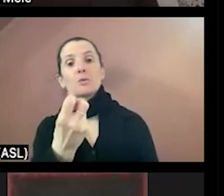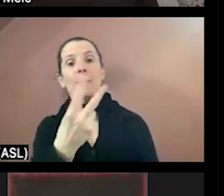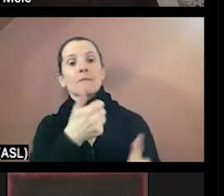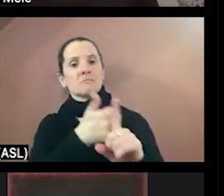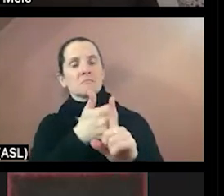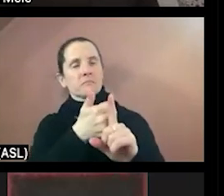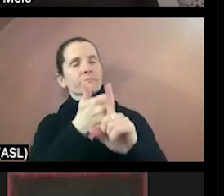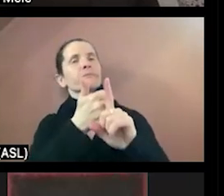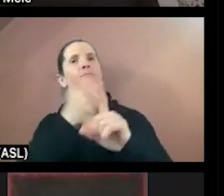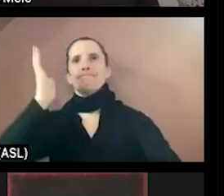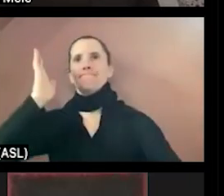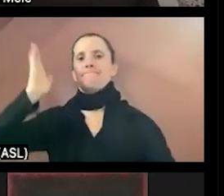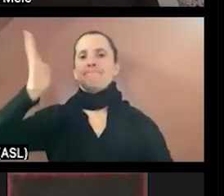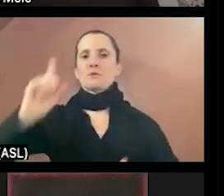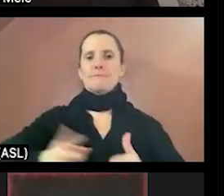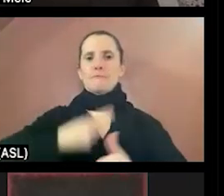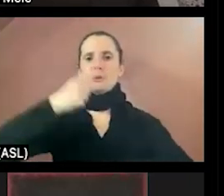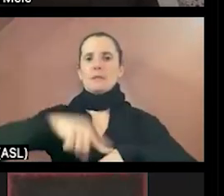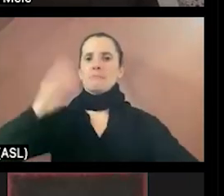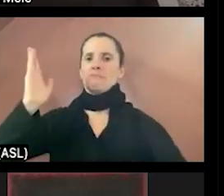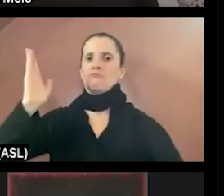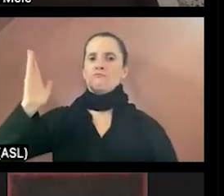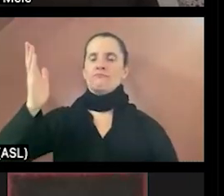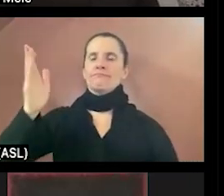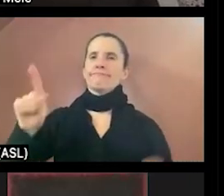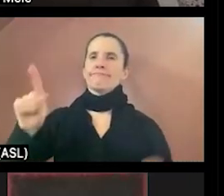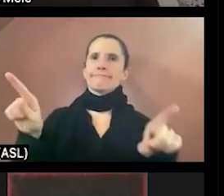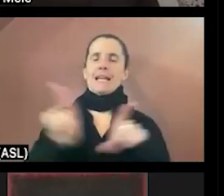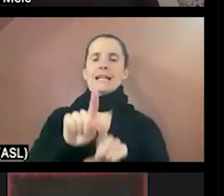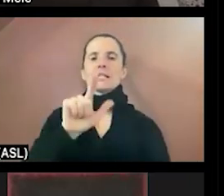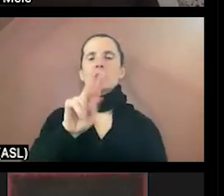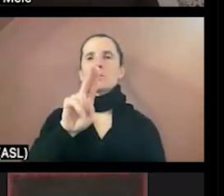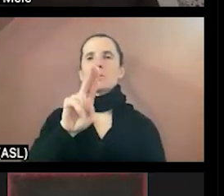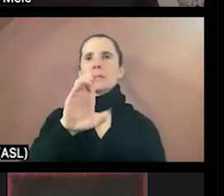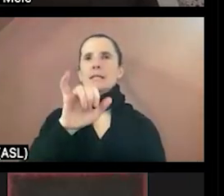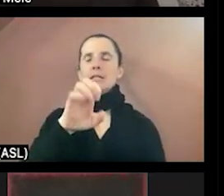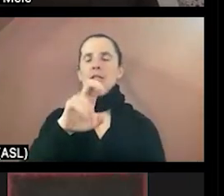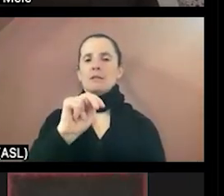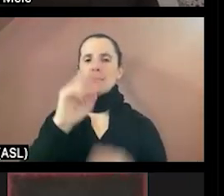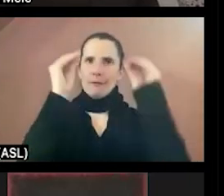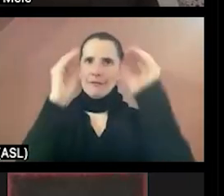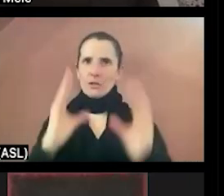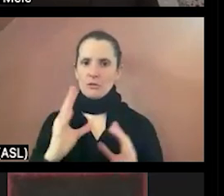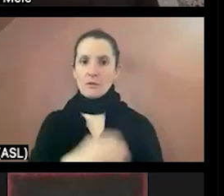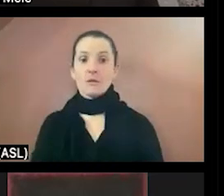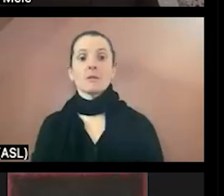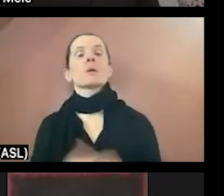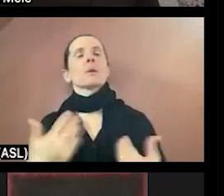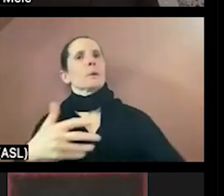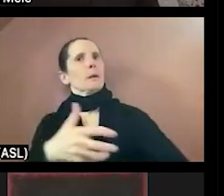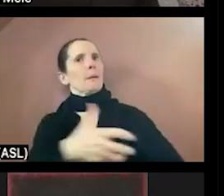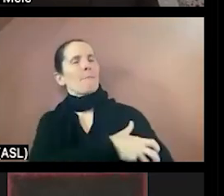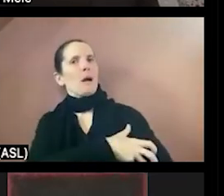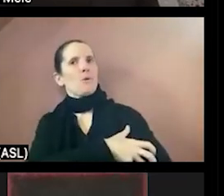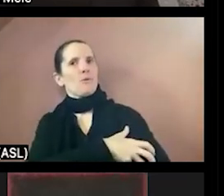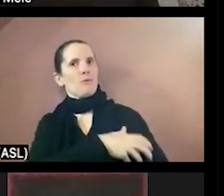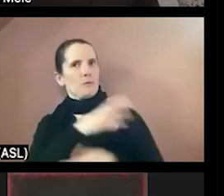first speech as education professor. A powerful message.